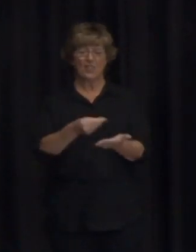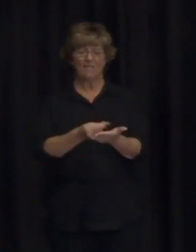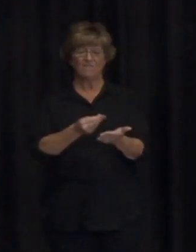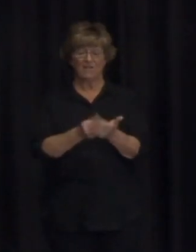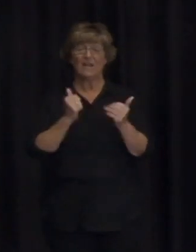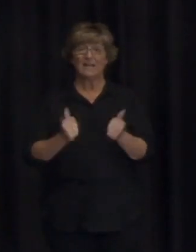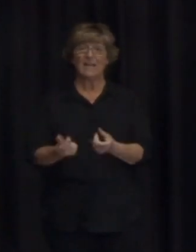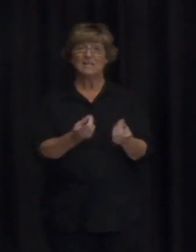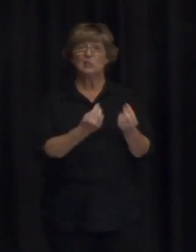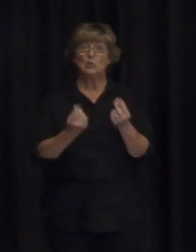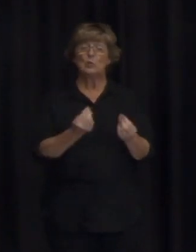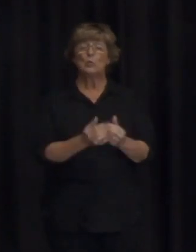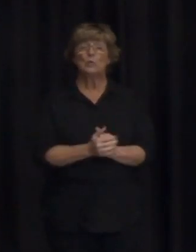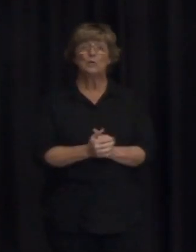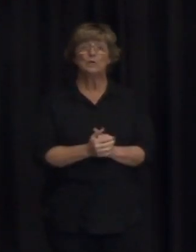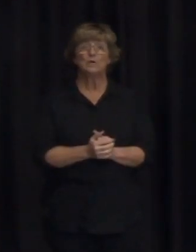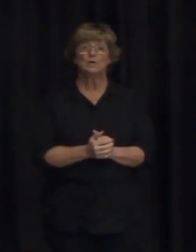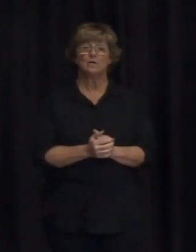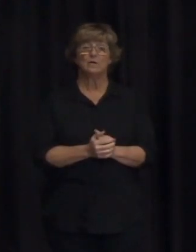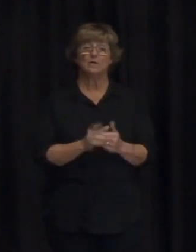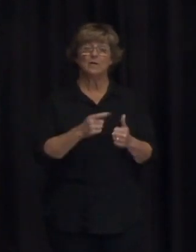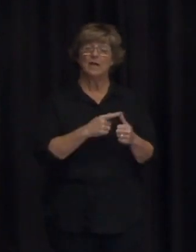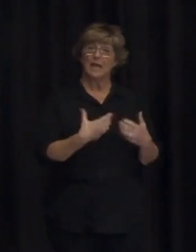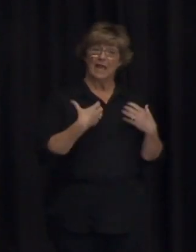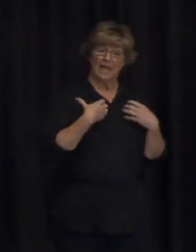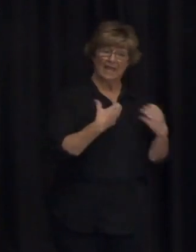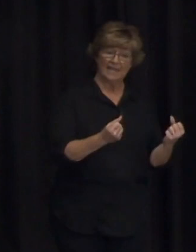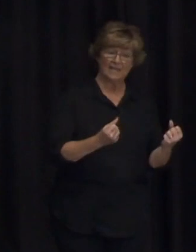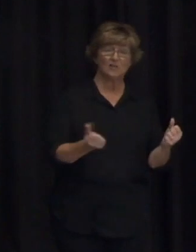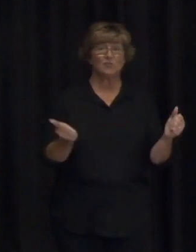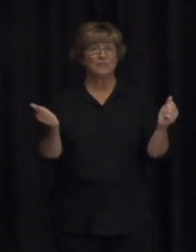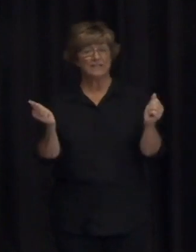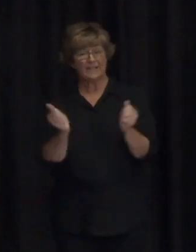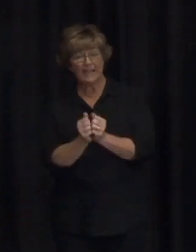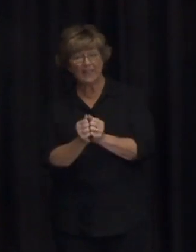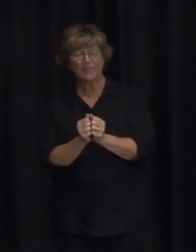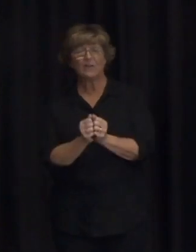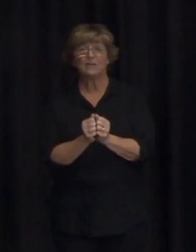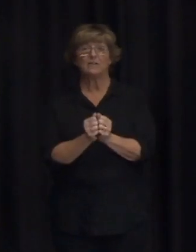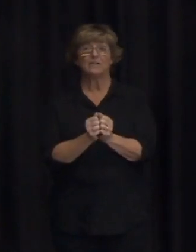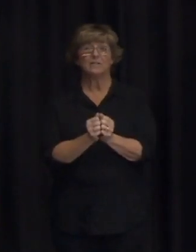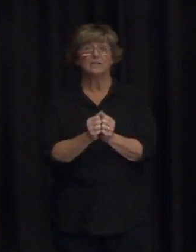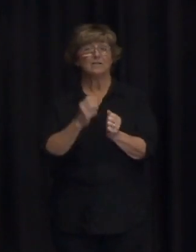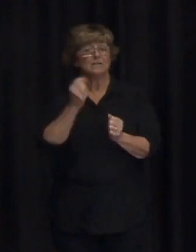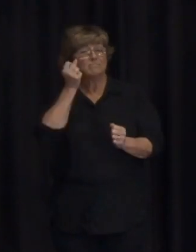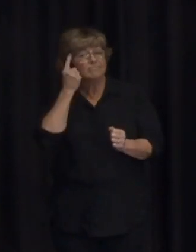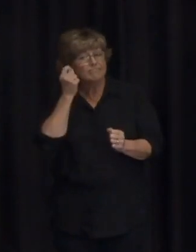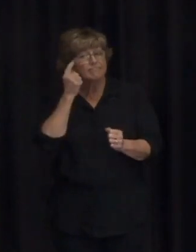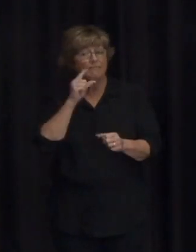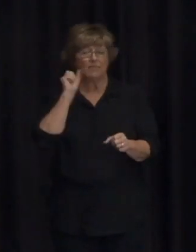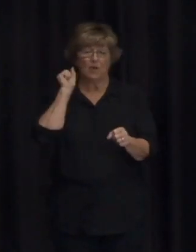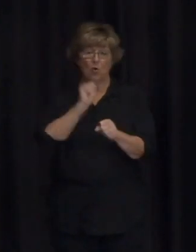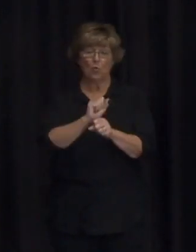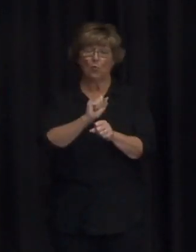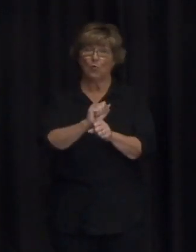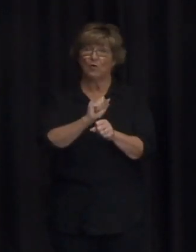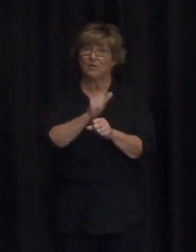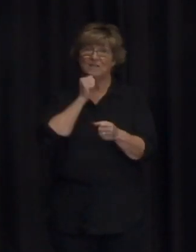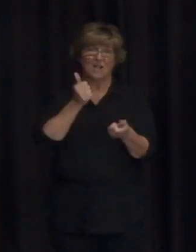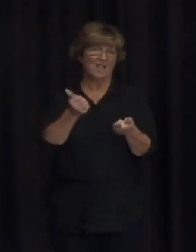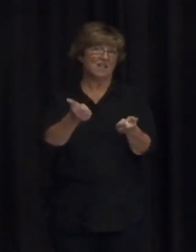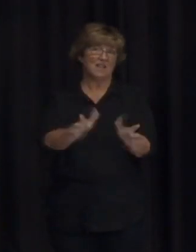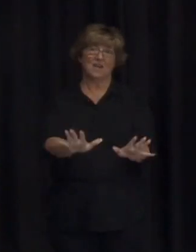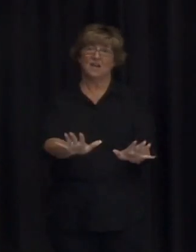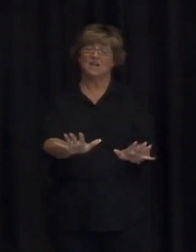do. We need to heal and we need to heal together. And we need to do it understanding that our work is far from done.